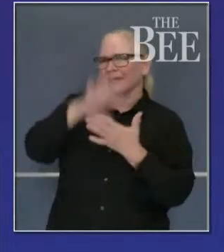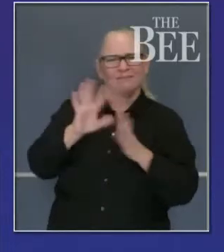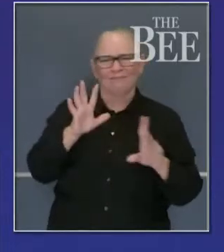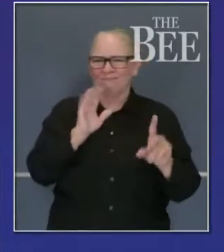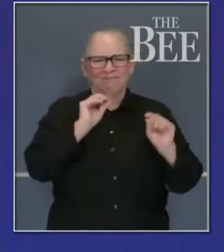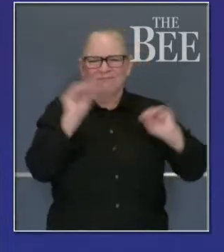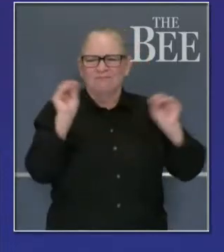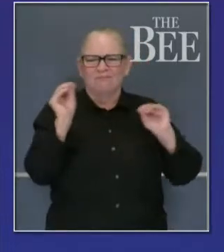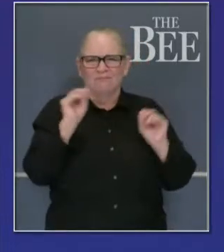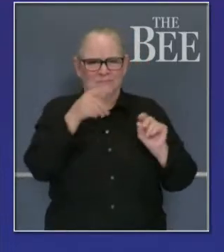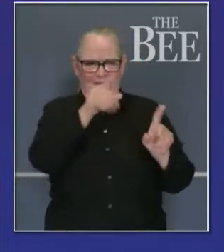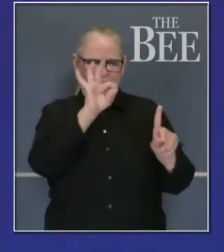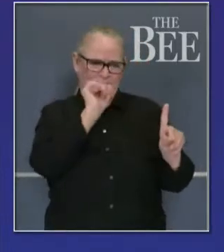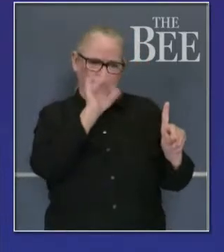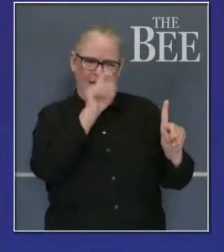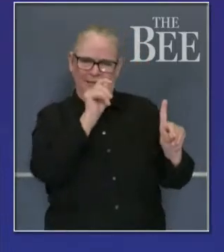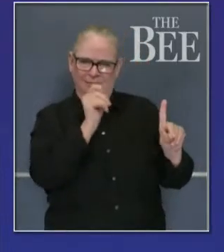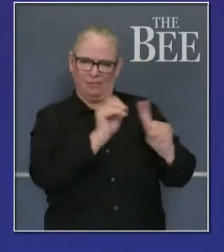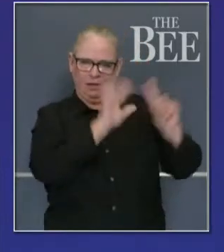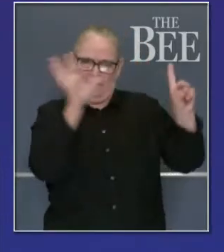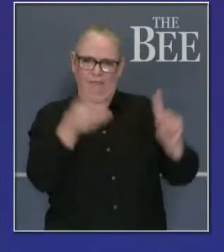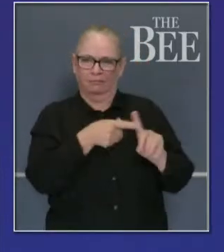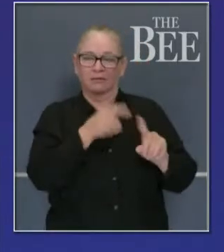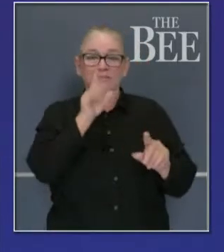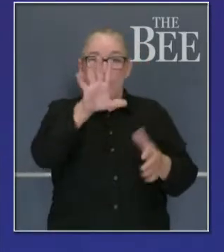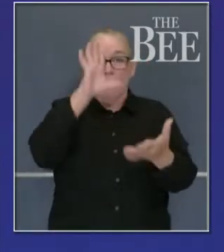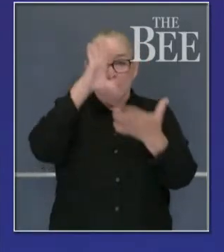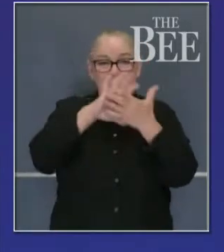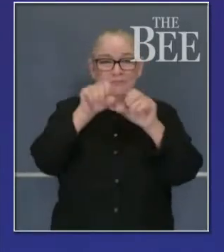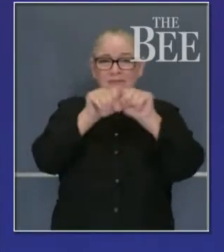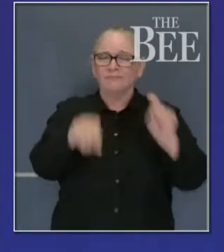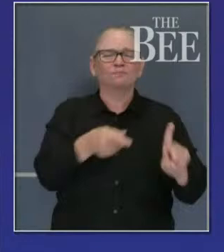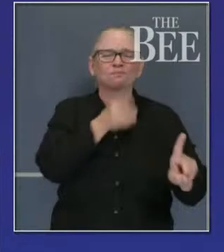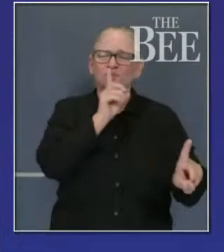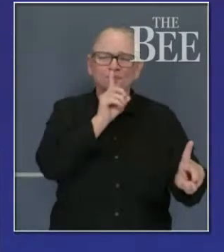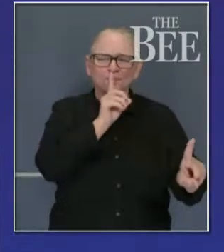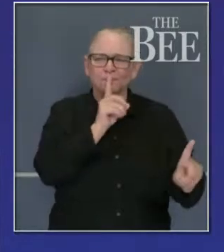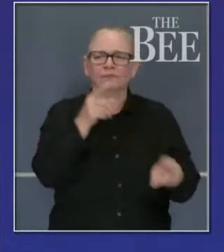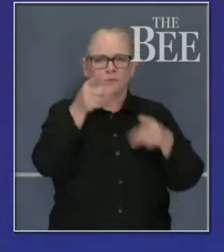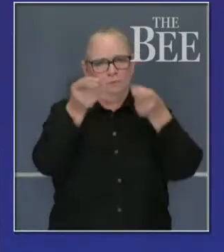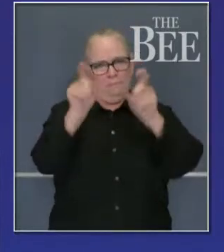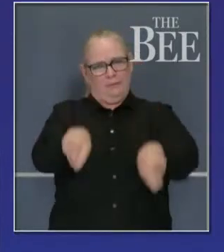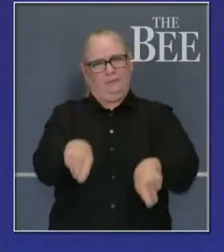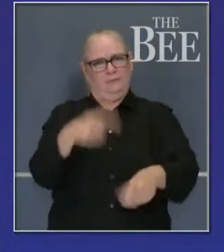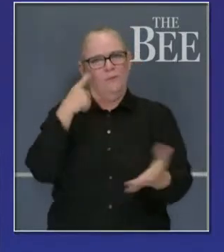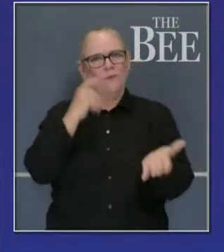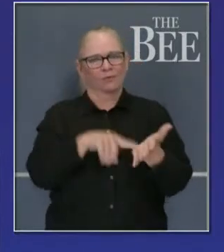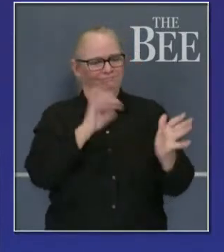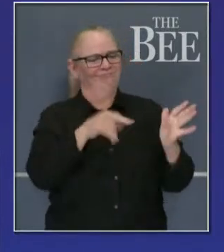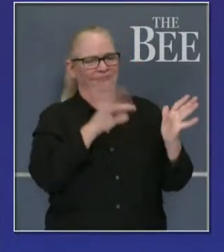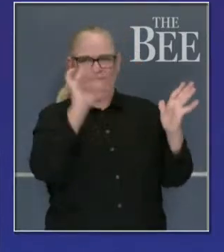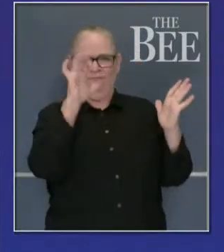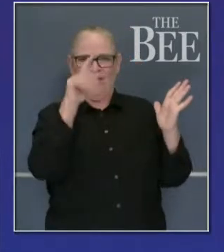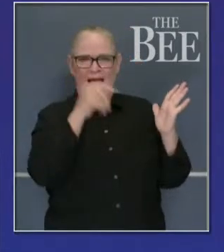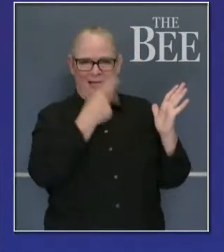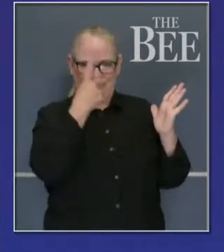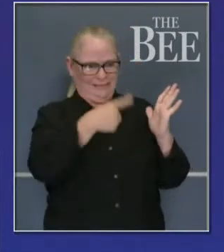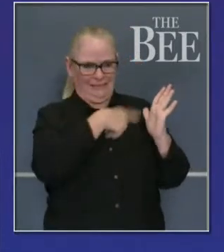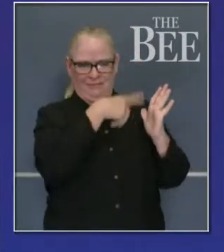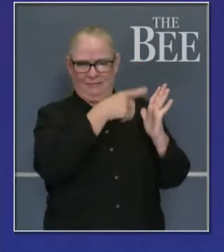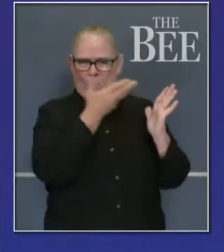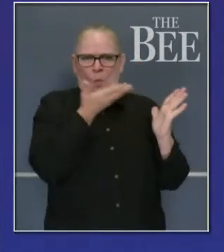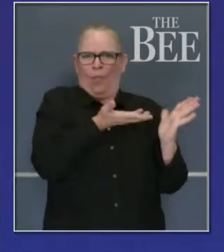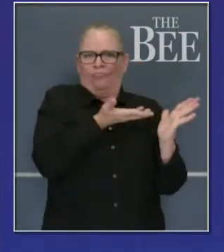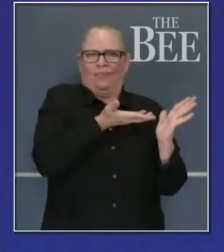not a question of one's belief. It's whether or not you will acknowledge the facts as they're presented, the facts that are in evidence. And